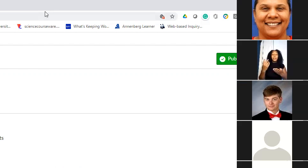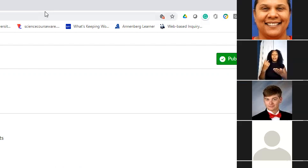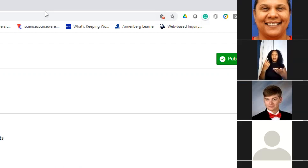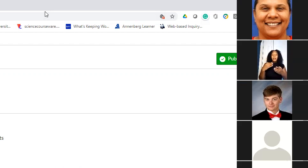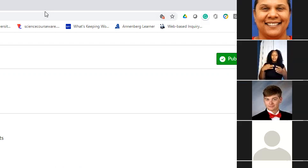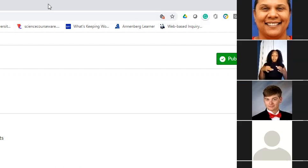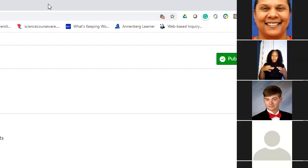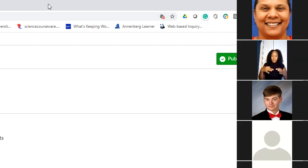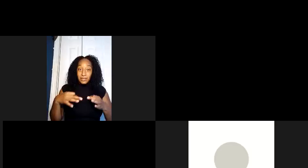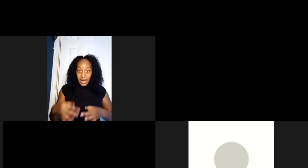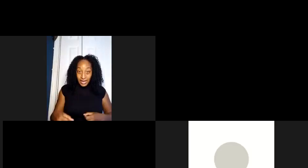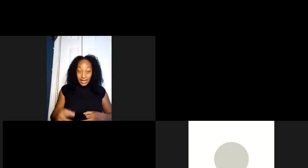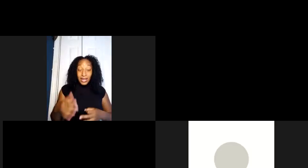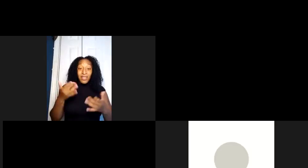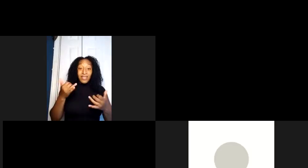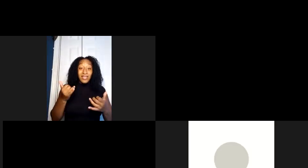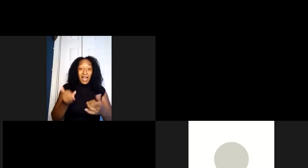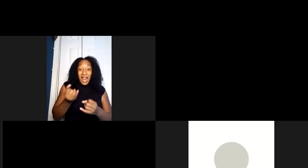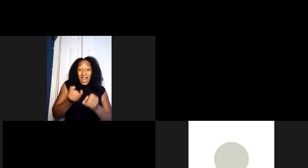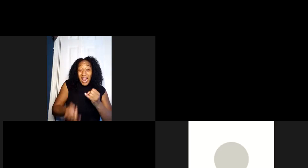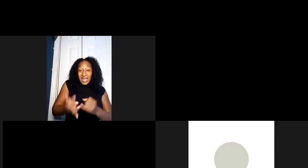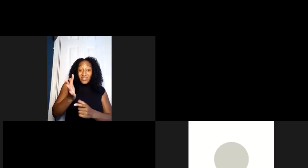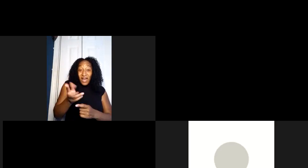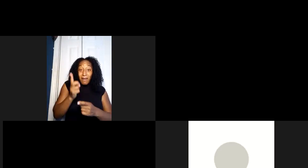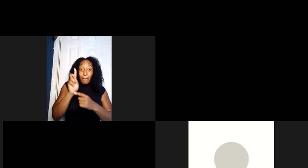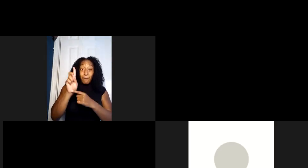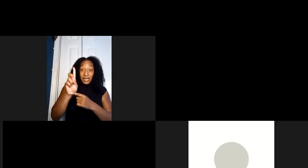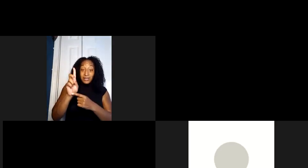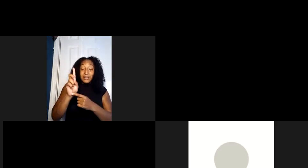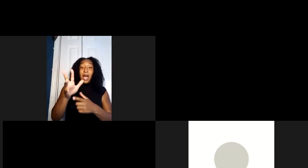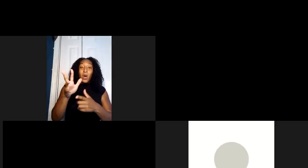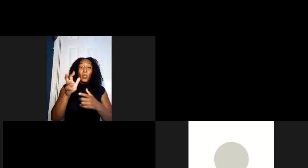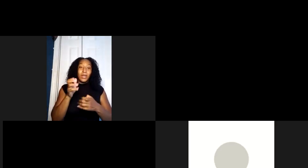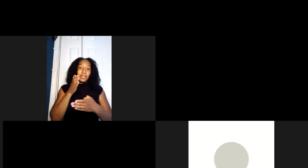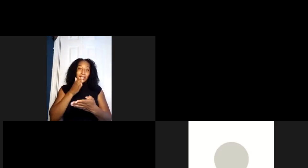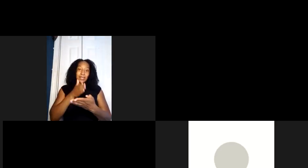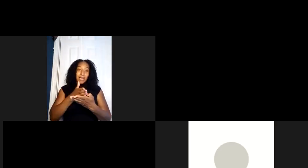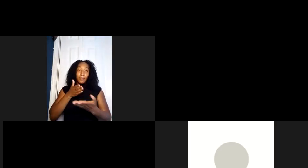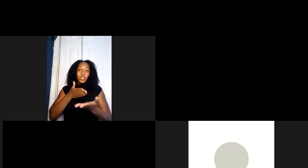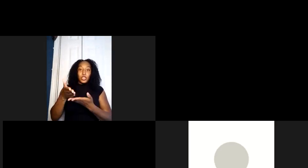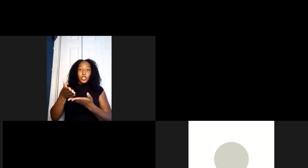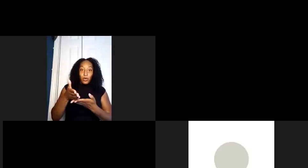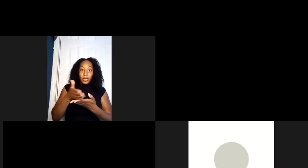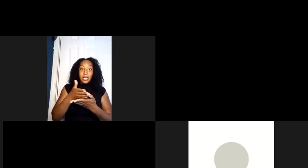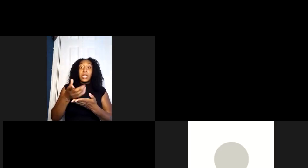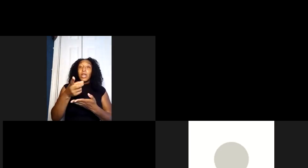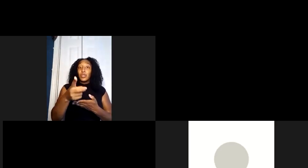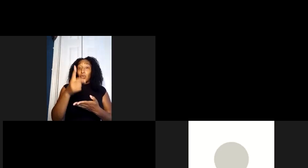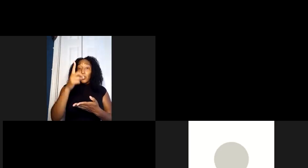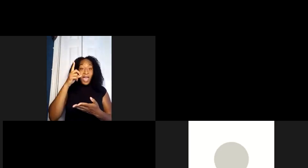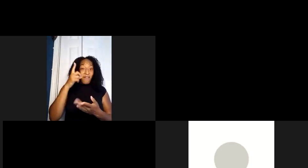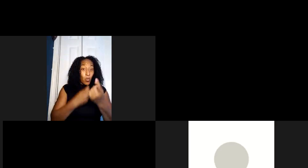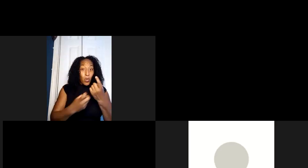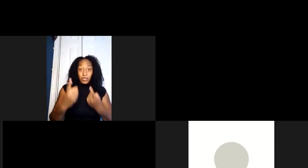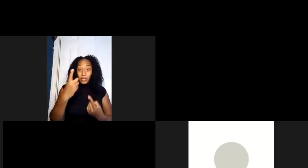I'll stop sharing and give you an opportunity to ask questions that you might have about